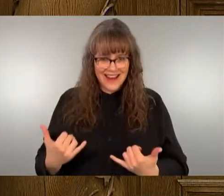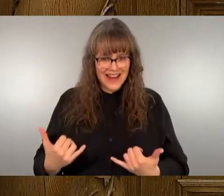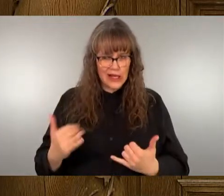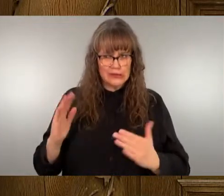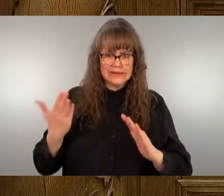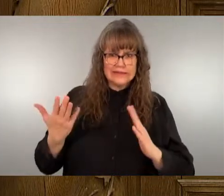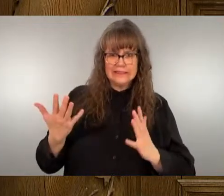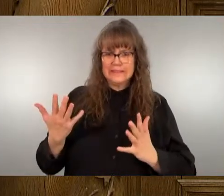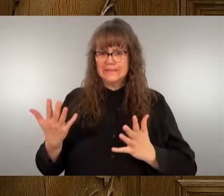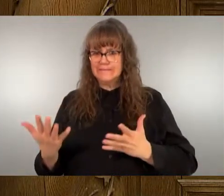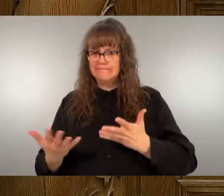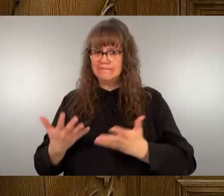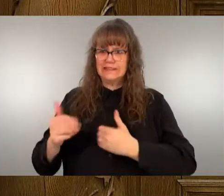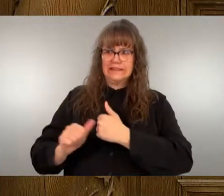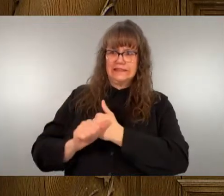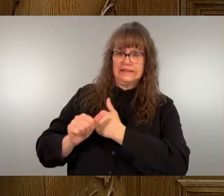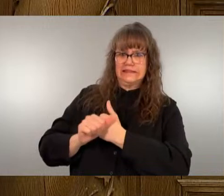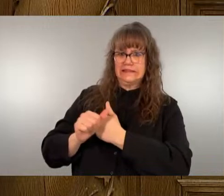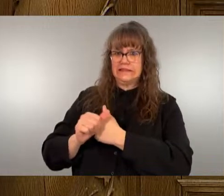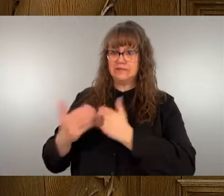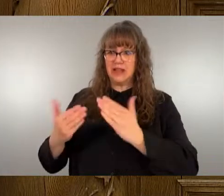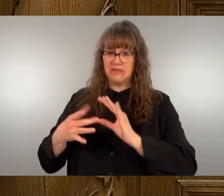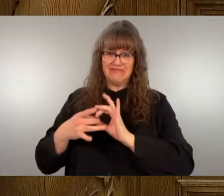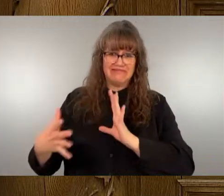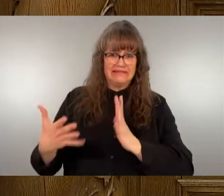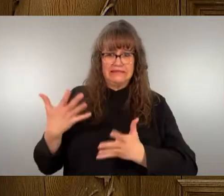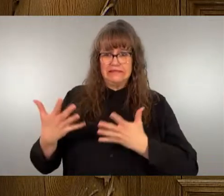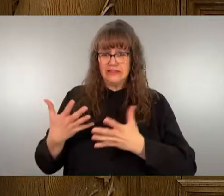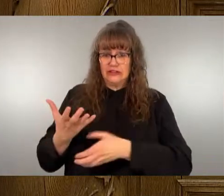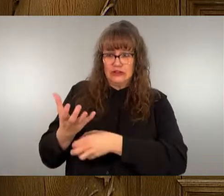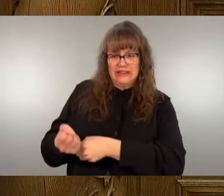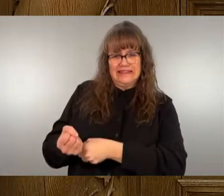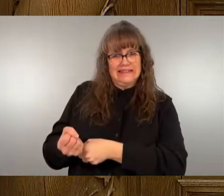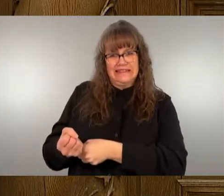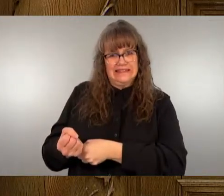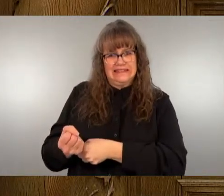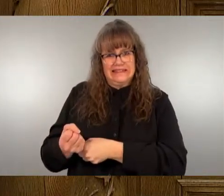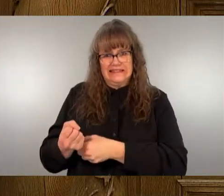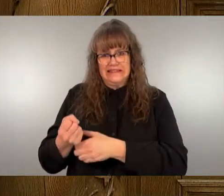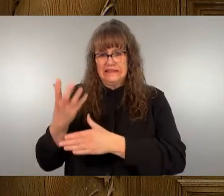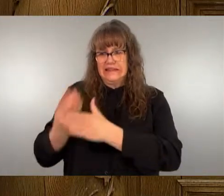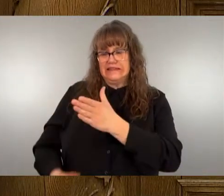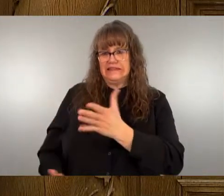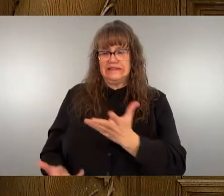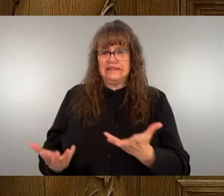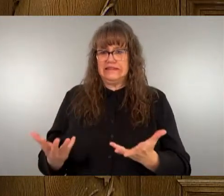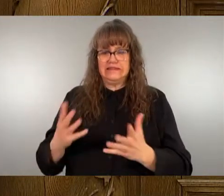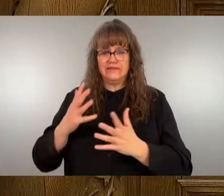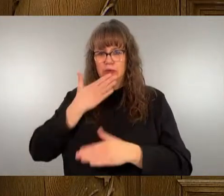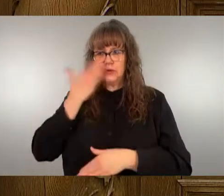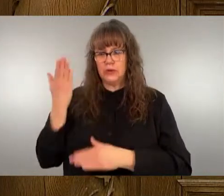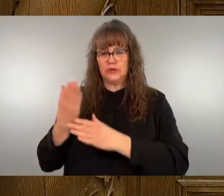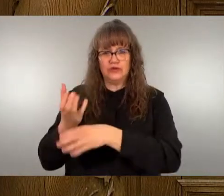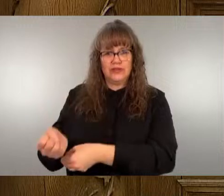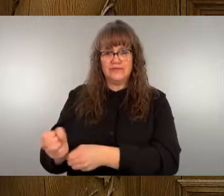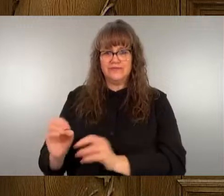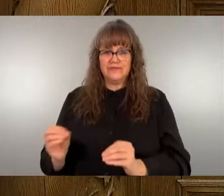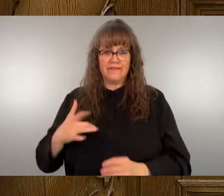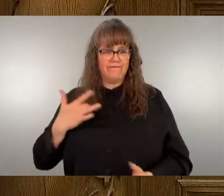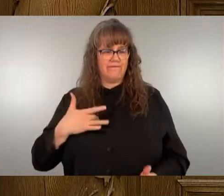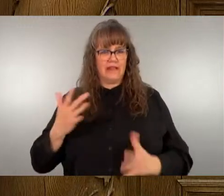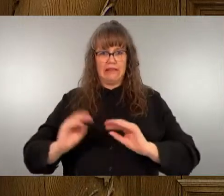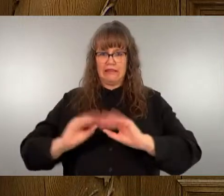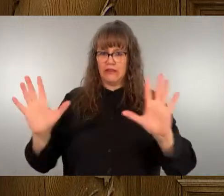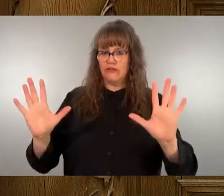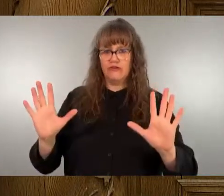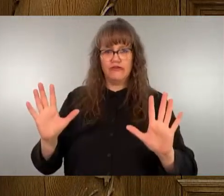the future has in store, one thing has been made clear. We will not leave our future success to the whims of